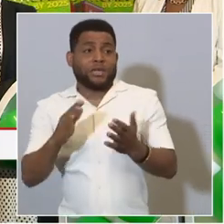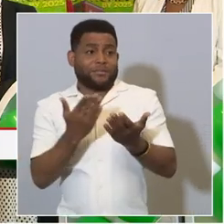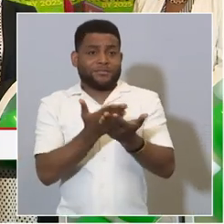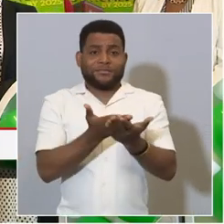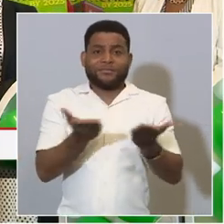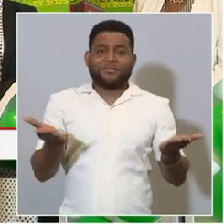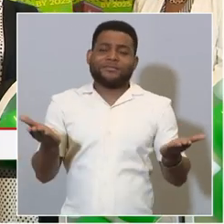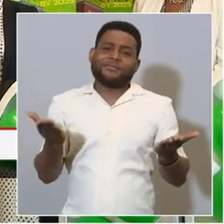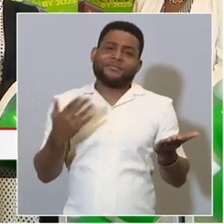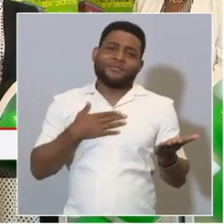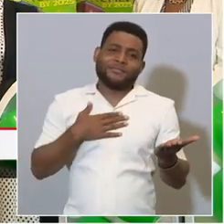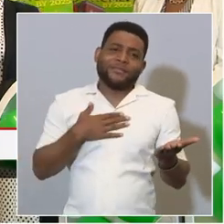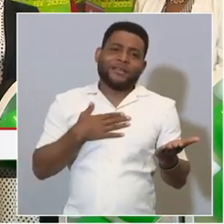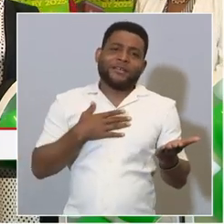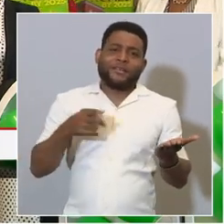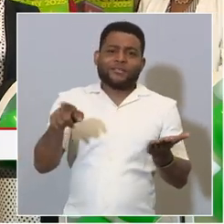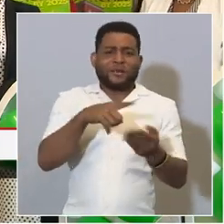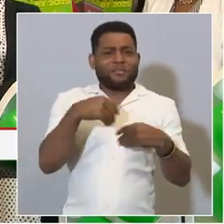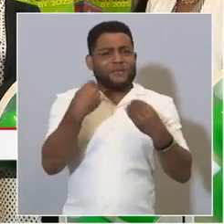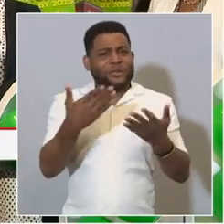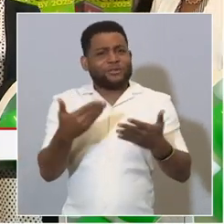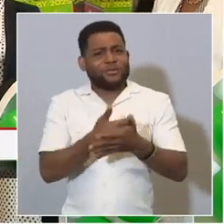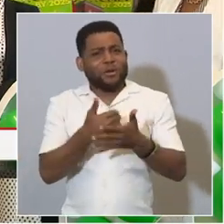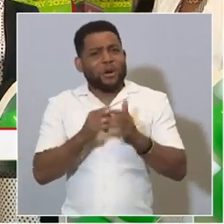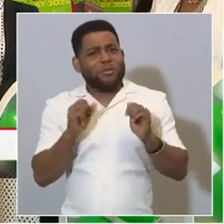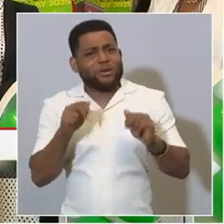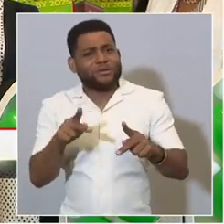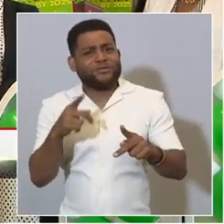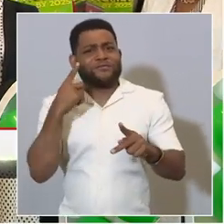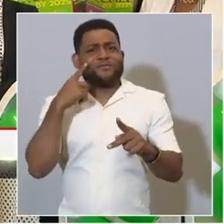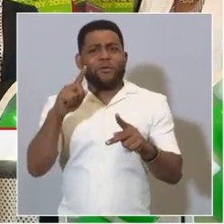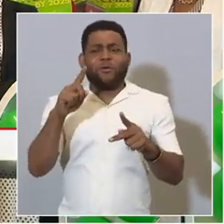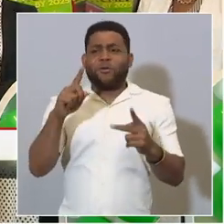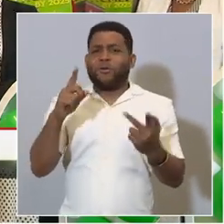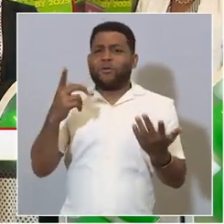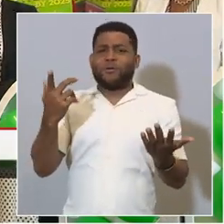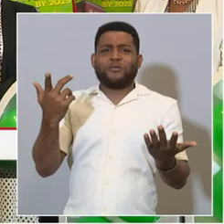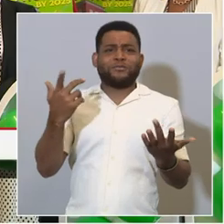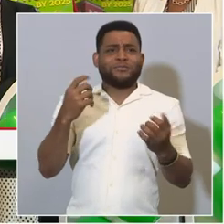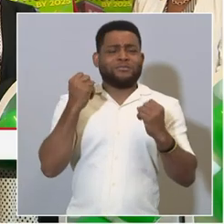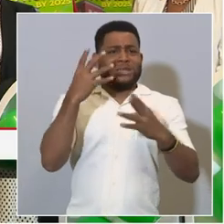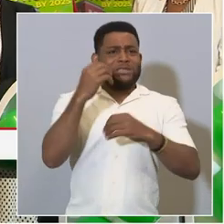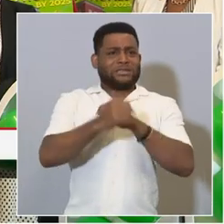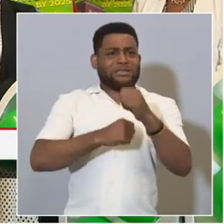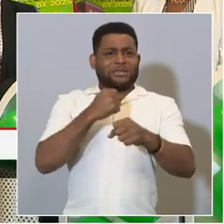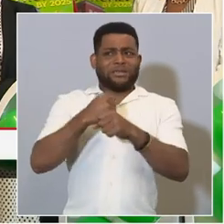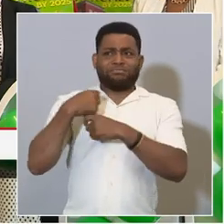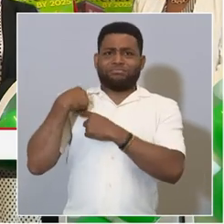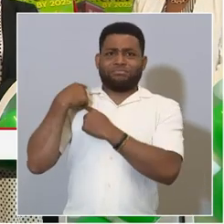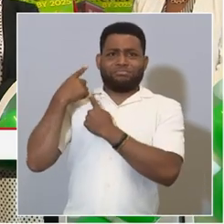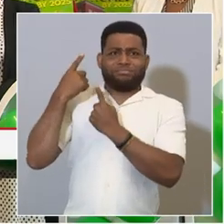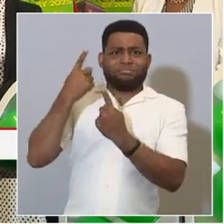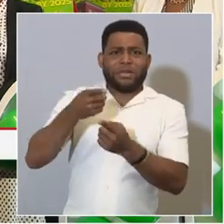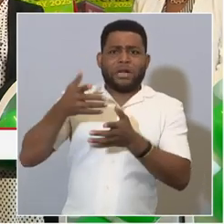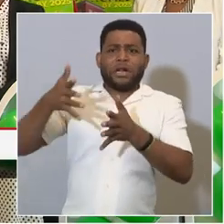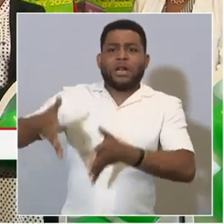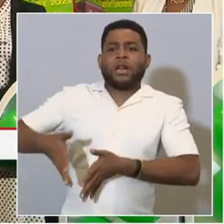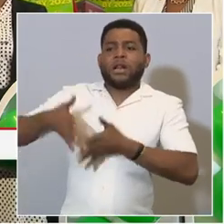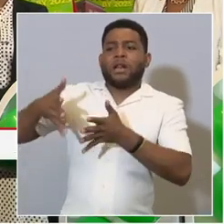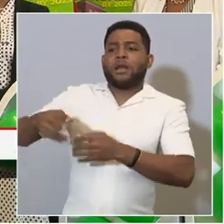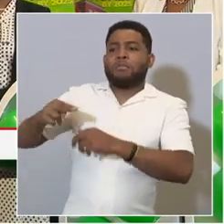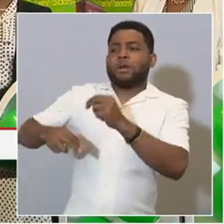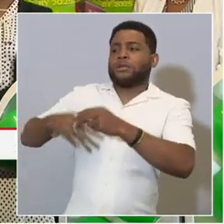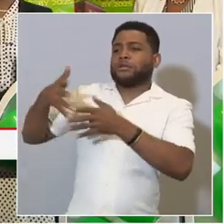new opportunities to create new housing that for decades was sat untapped. DC was also the